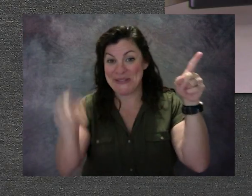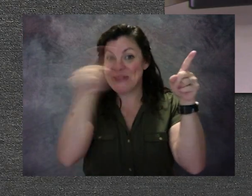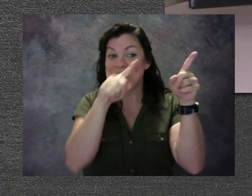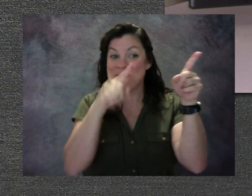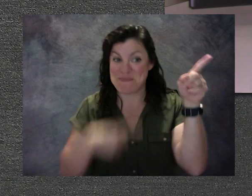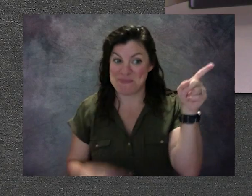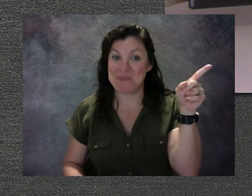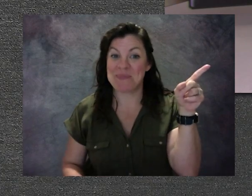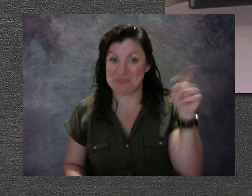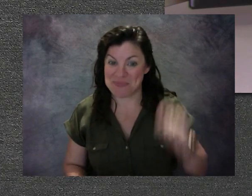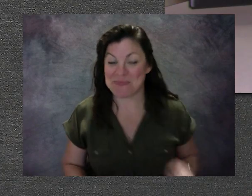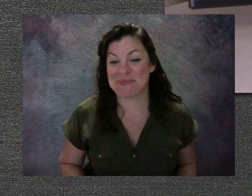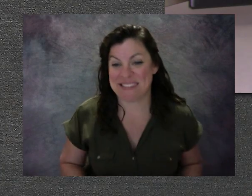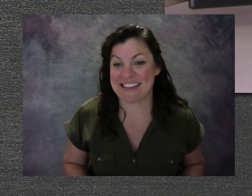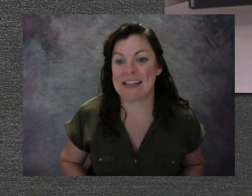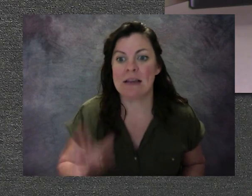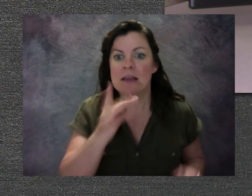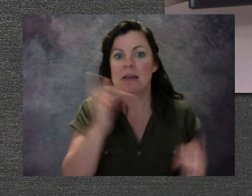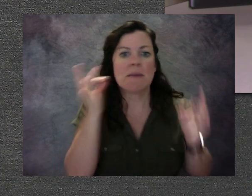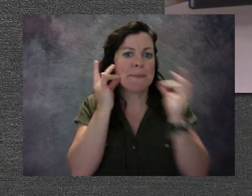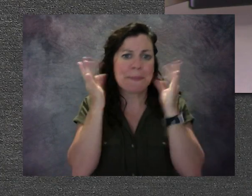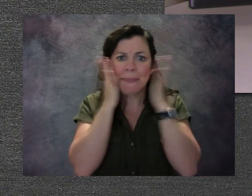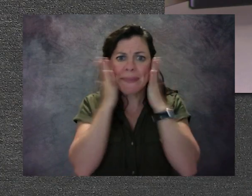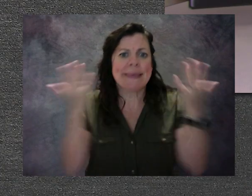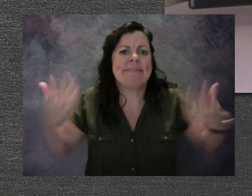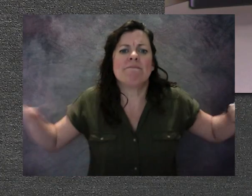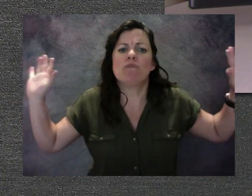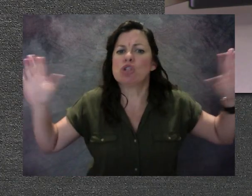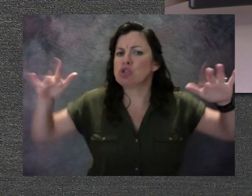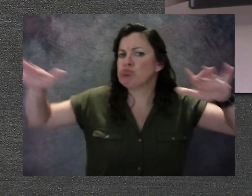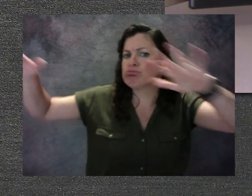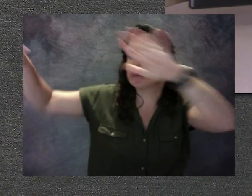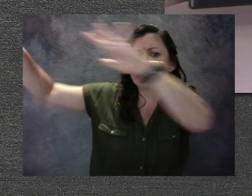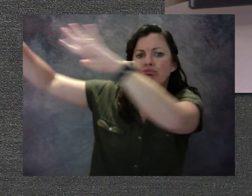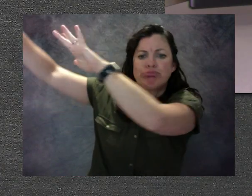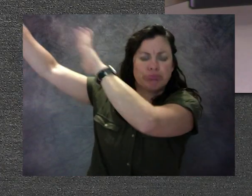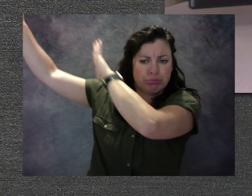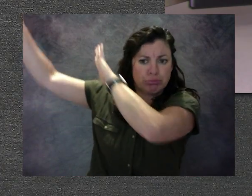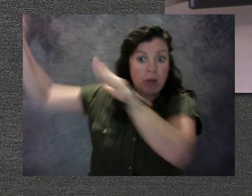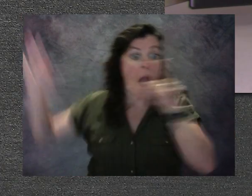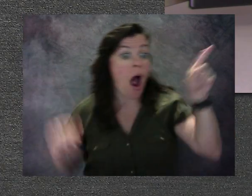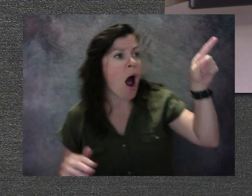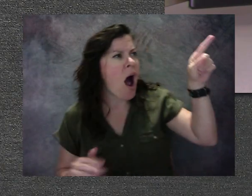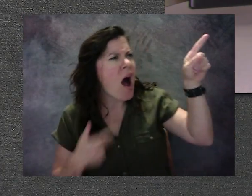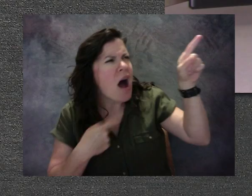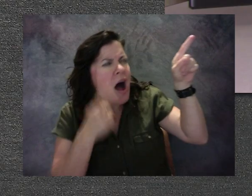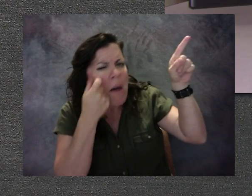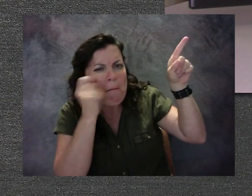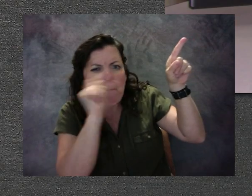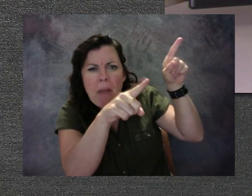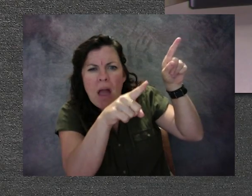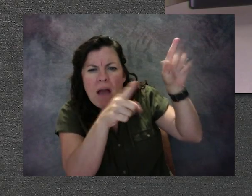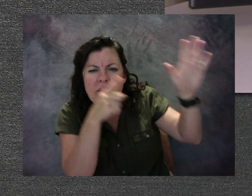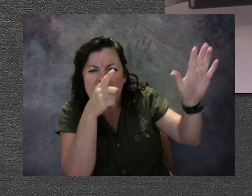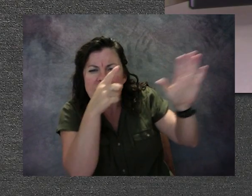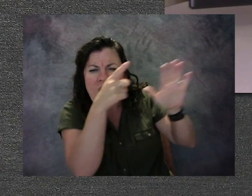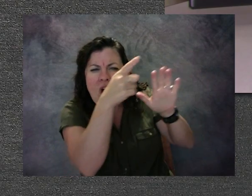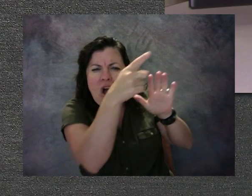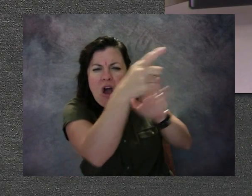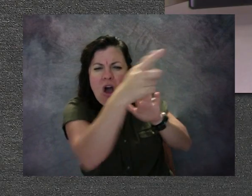The bees weren't a problem anymore. But I looked over in the distance and I saw a hill. And I